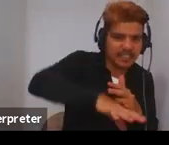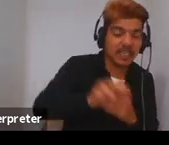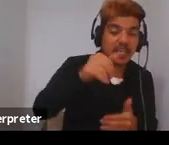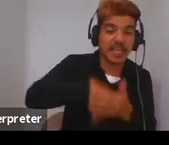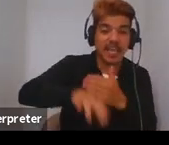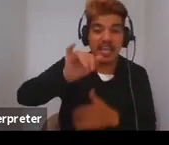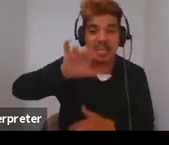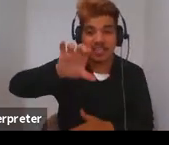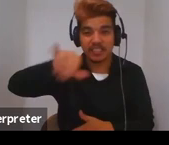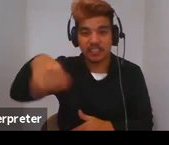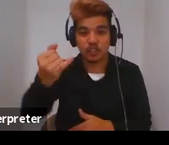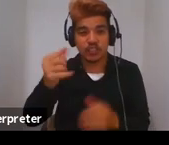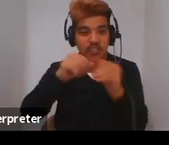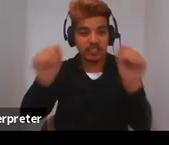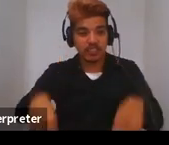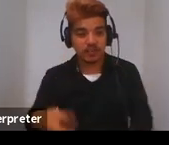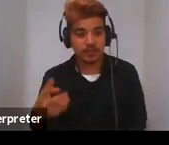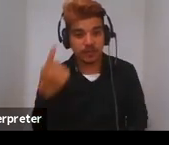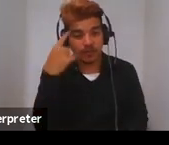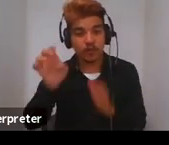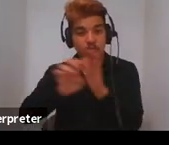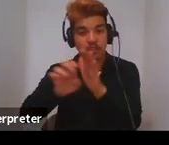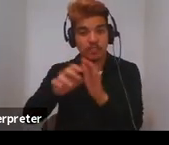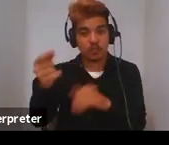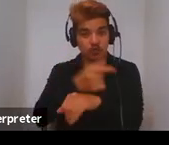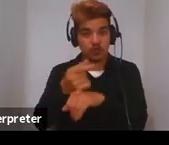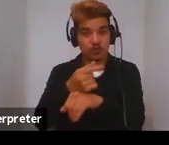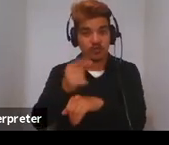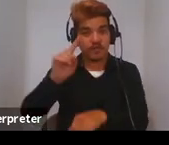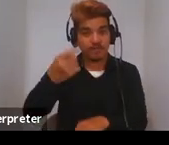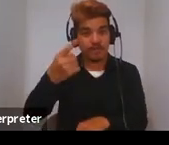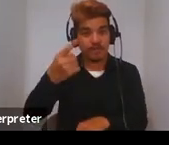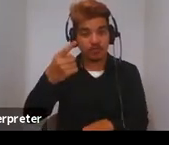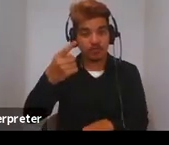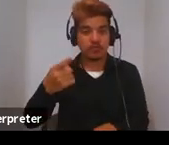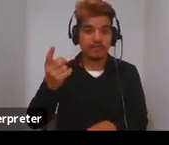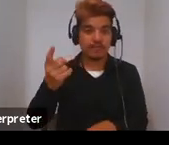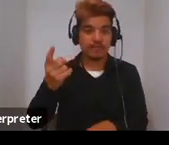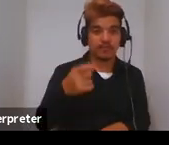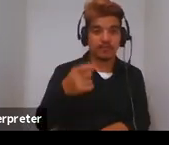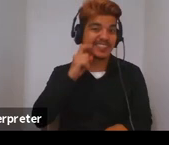For example, in the look at Guam's first degree sexual violence